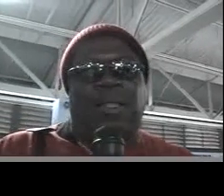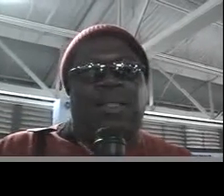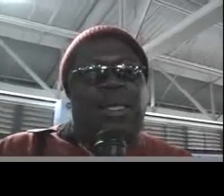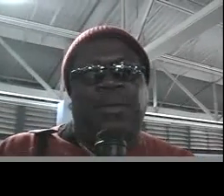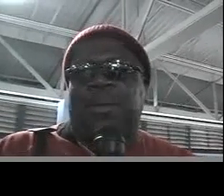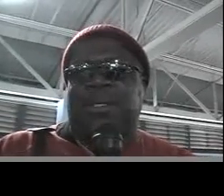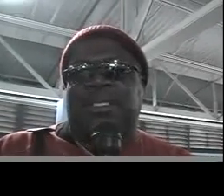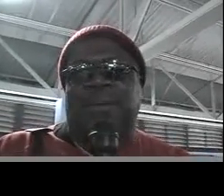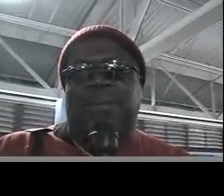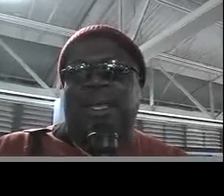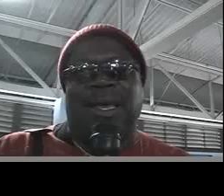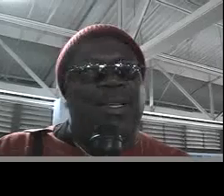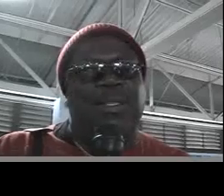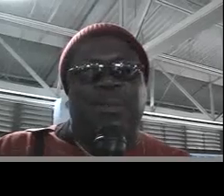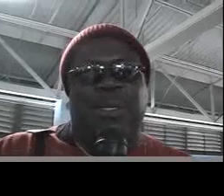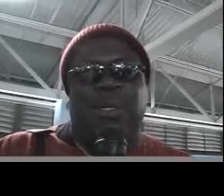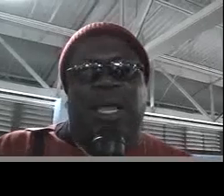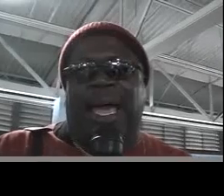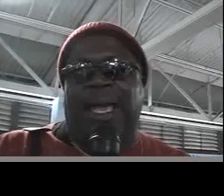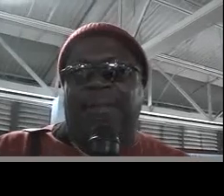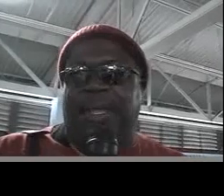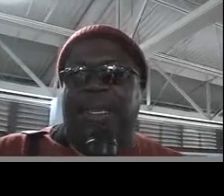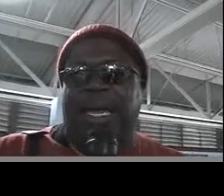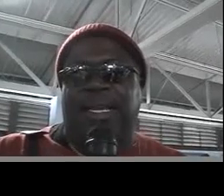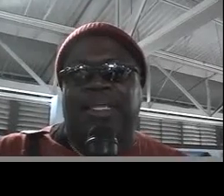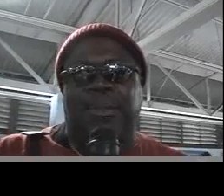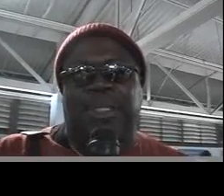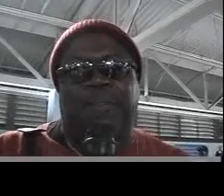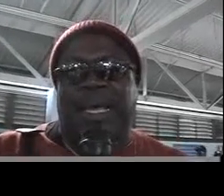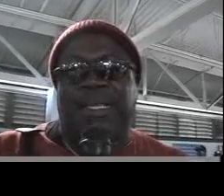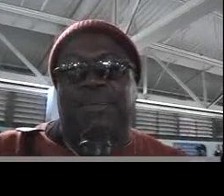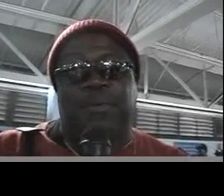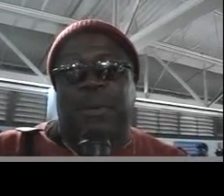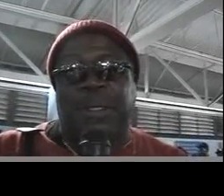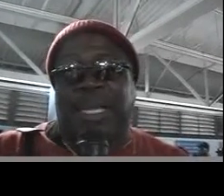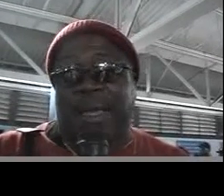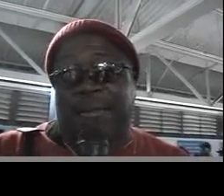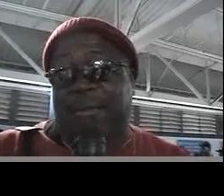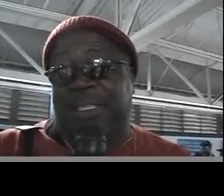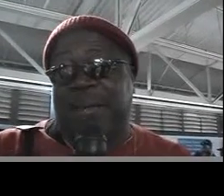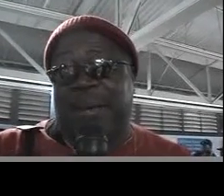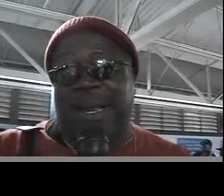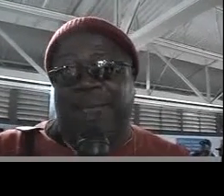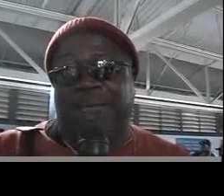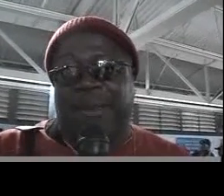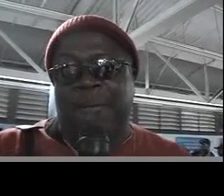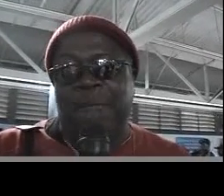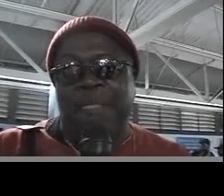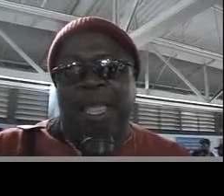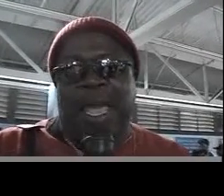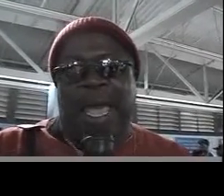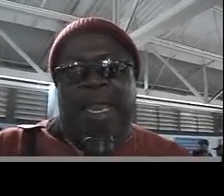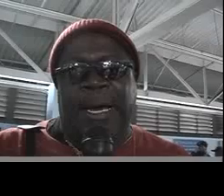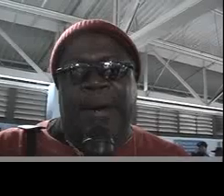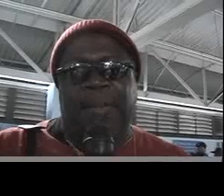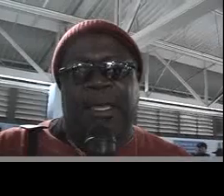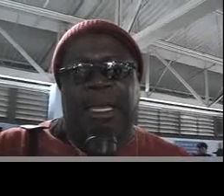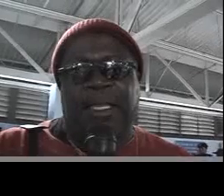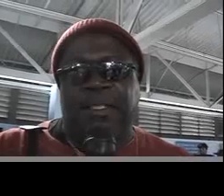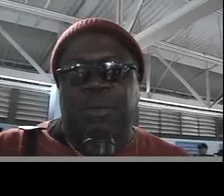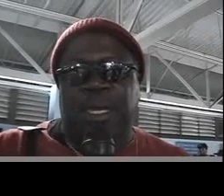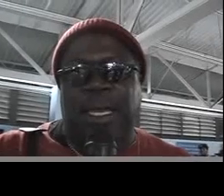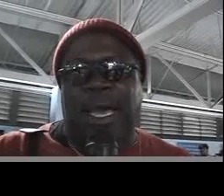Oh, it was something else to behold. I think that this was the best performance that I've ever seen in my life, you know. And